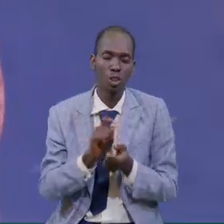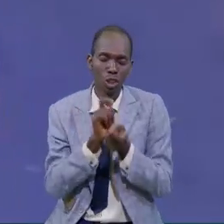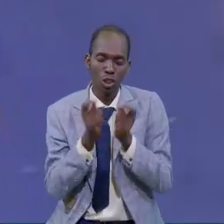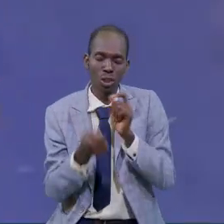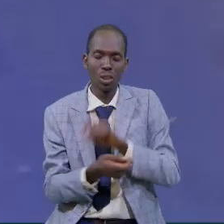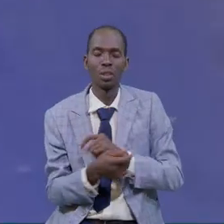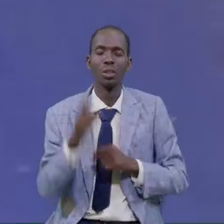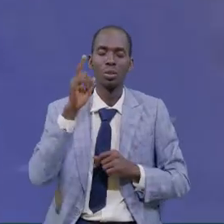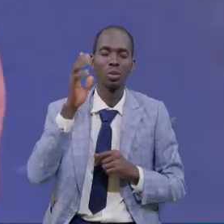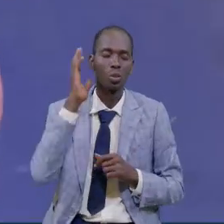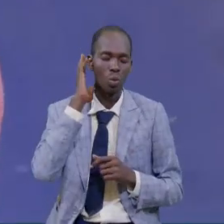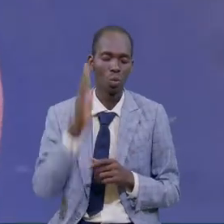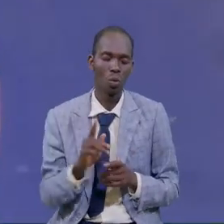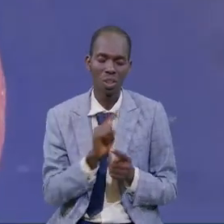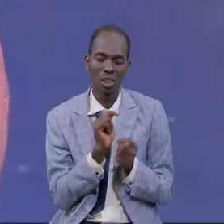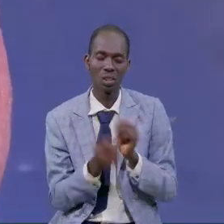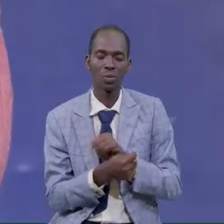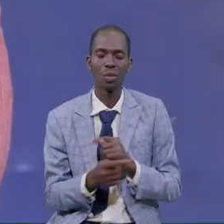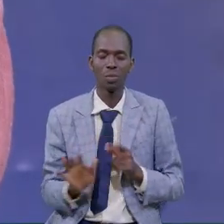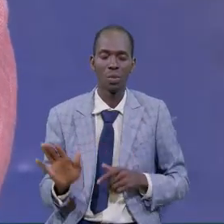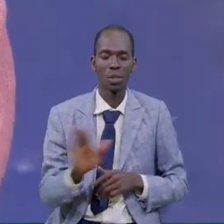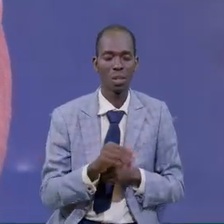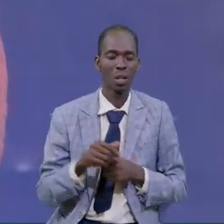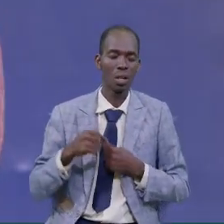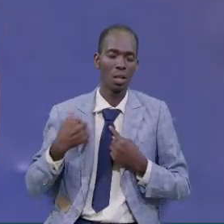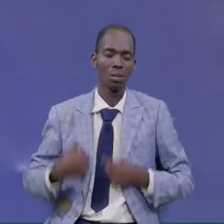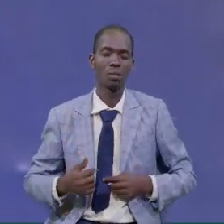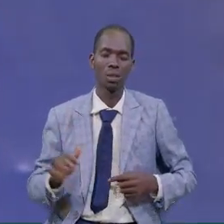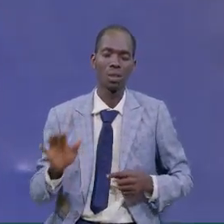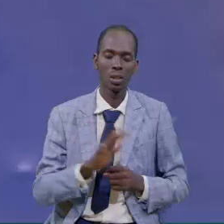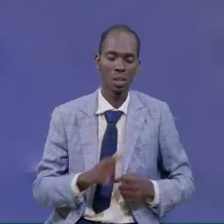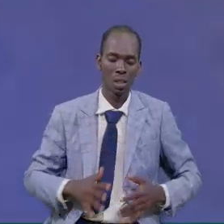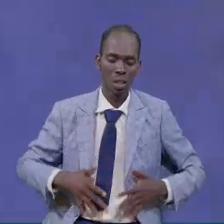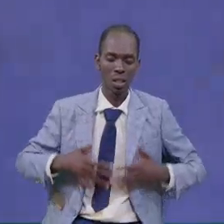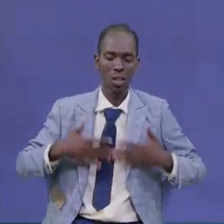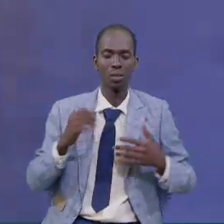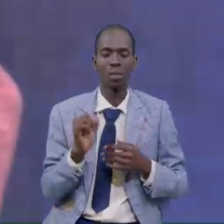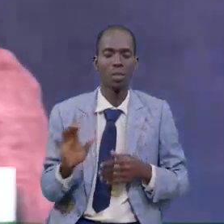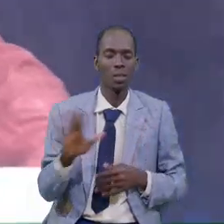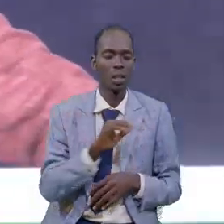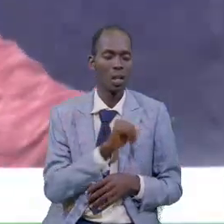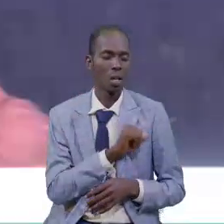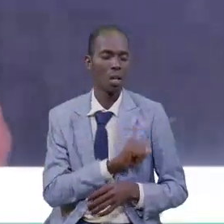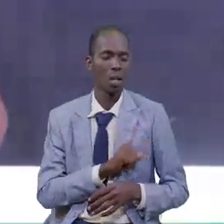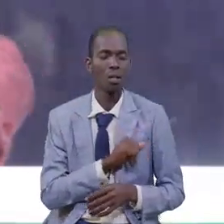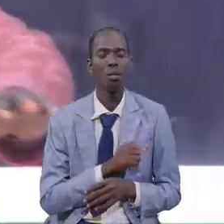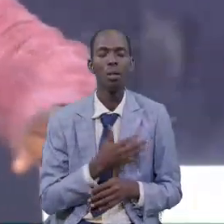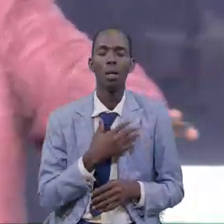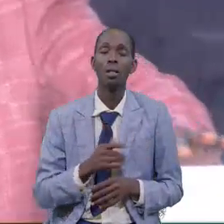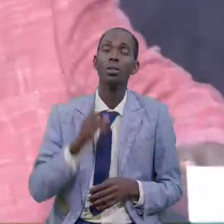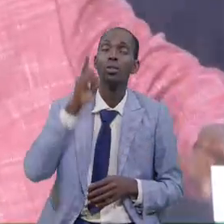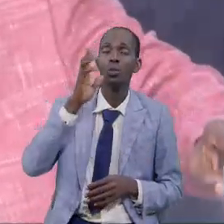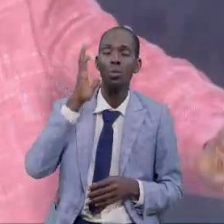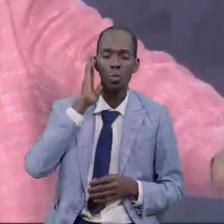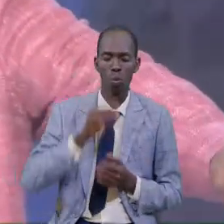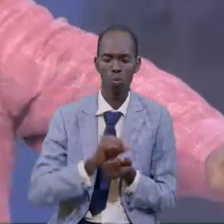their hearts, their lives, their attitude, and you wash away the guilt and